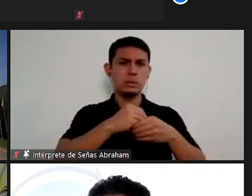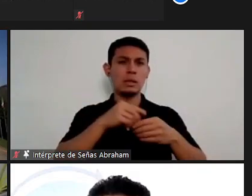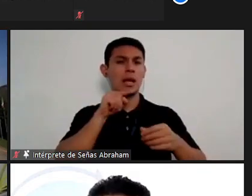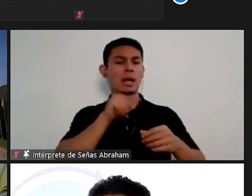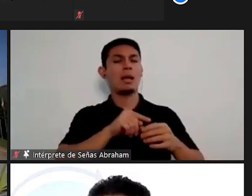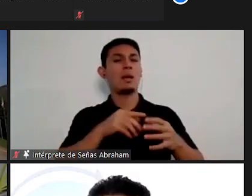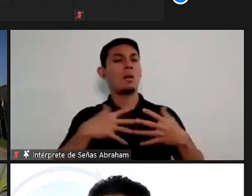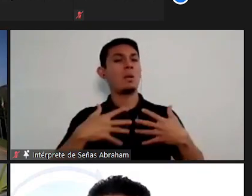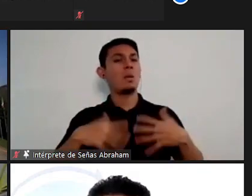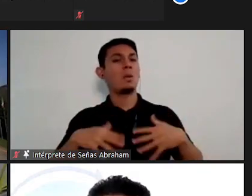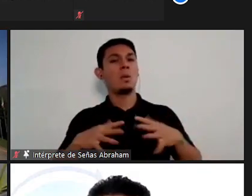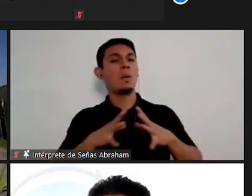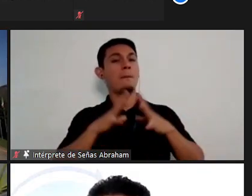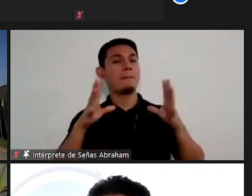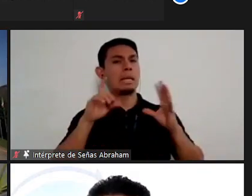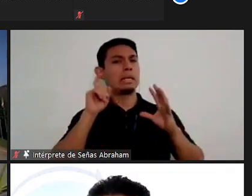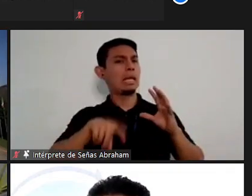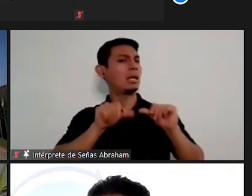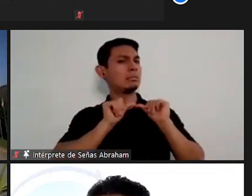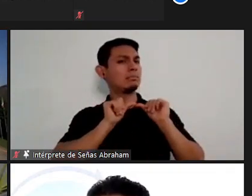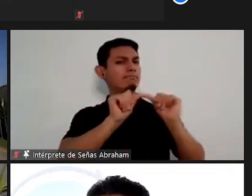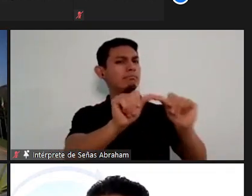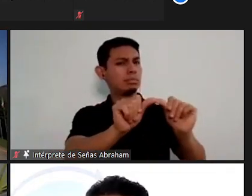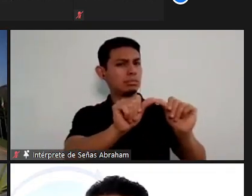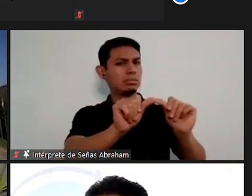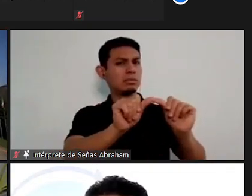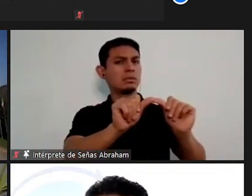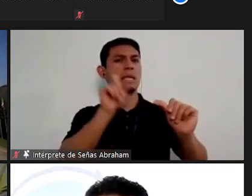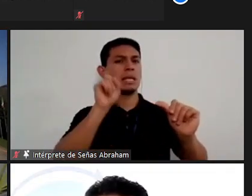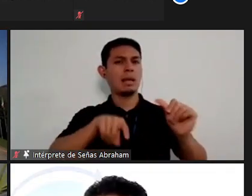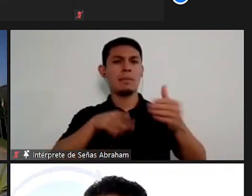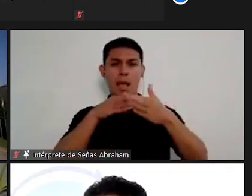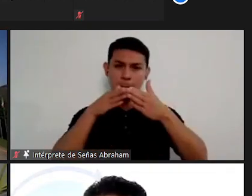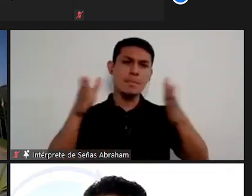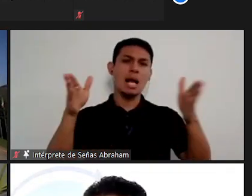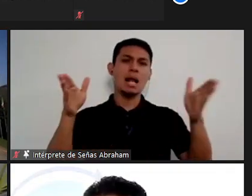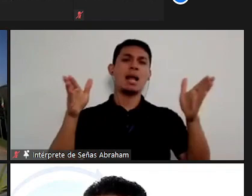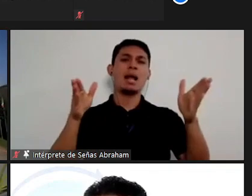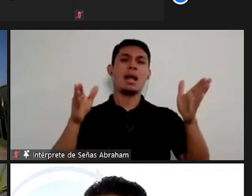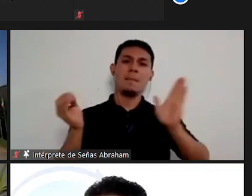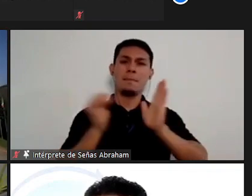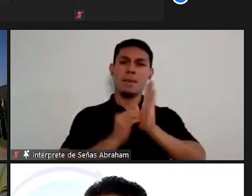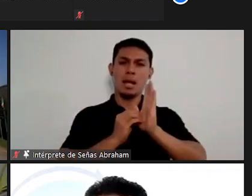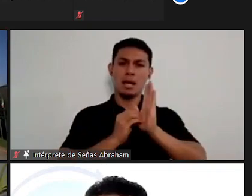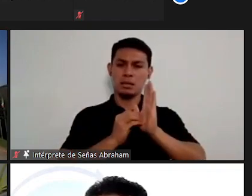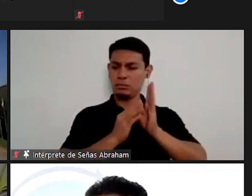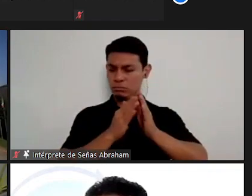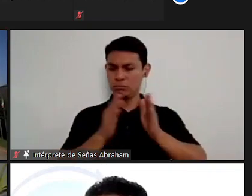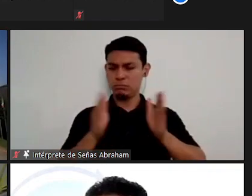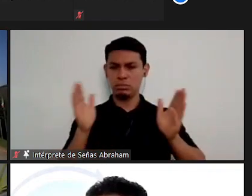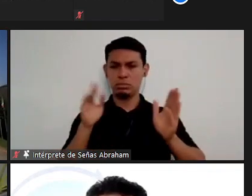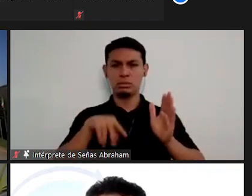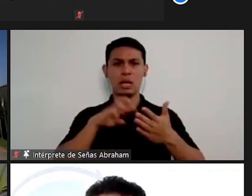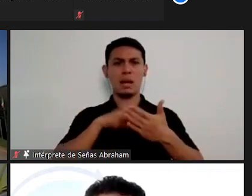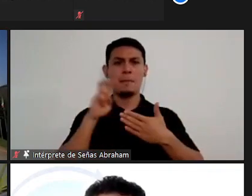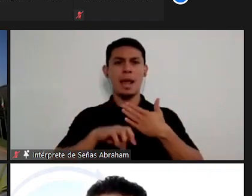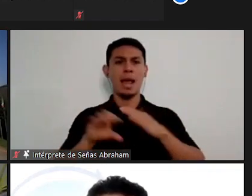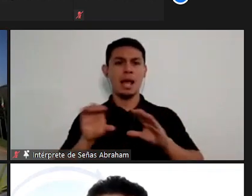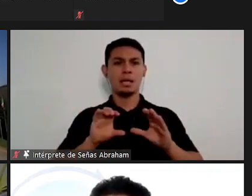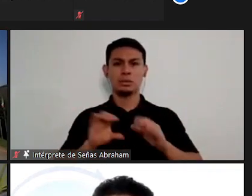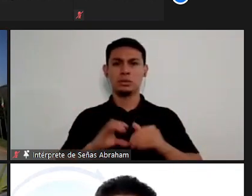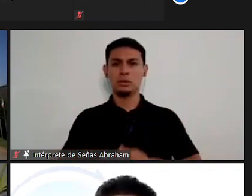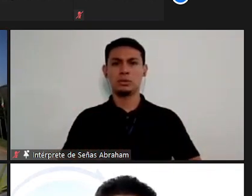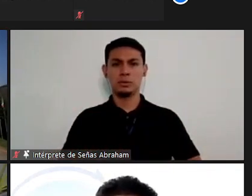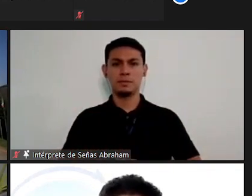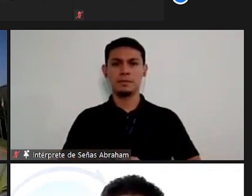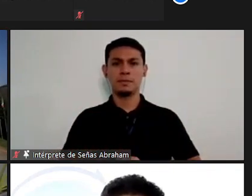people is an element that has to persist and even broaden in the face of implementation of that is